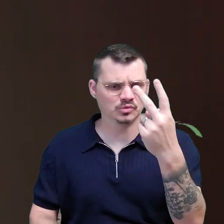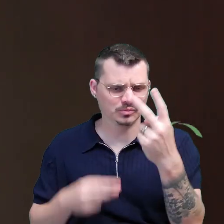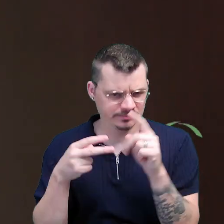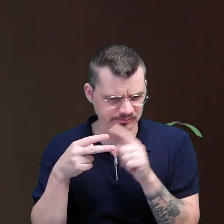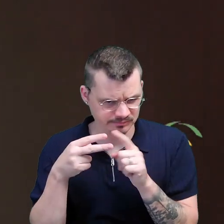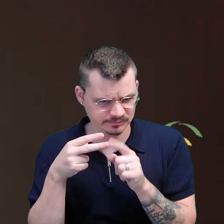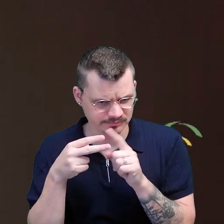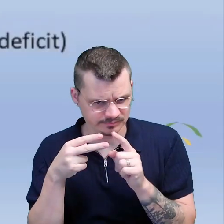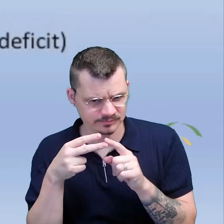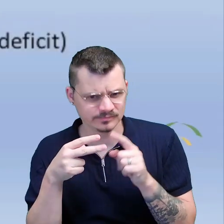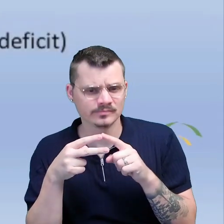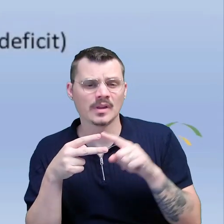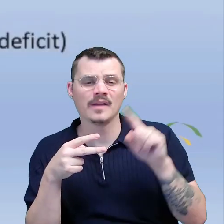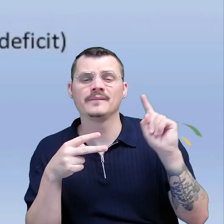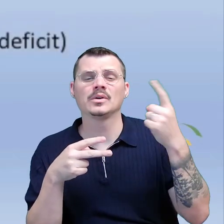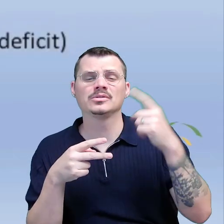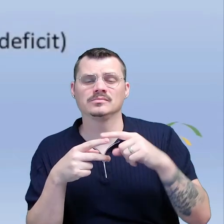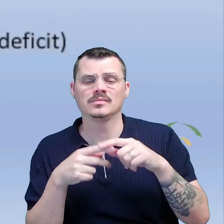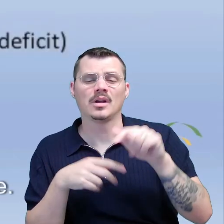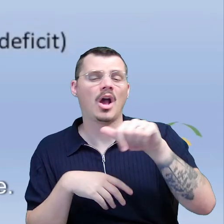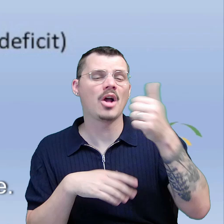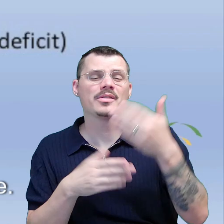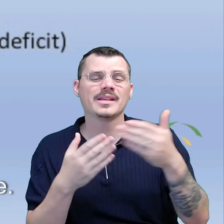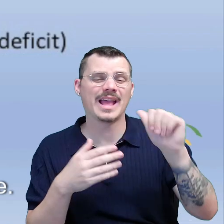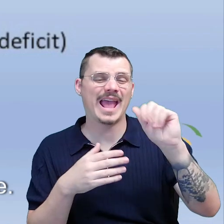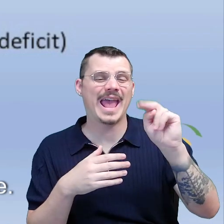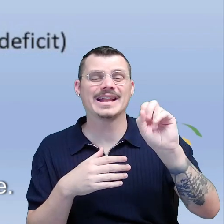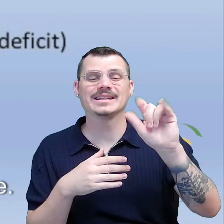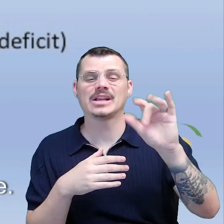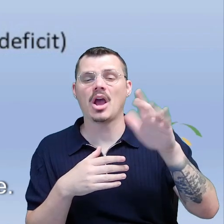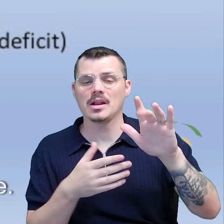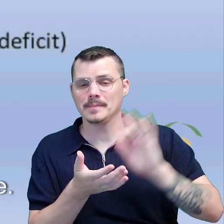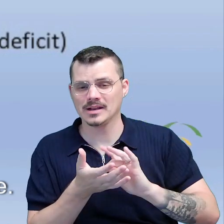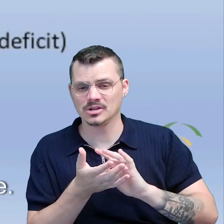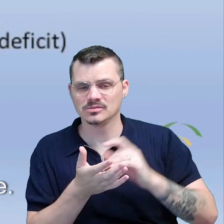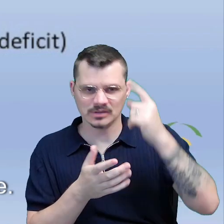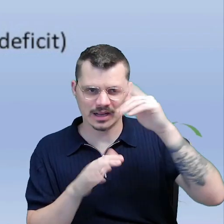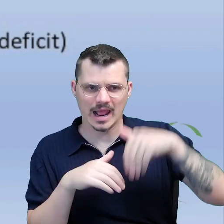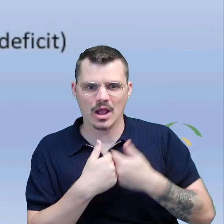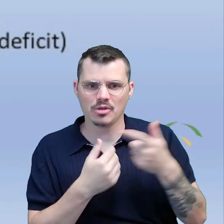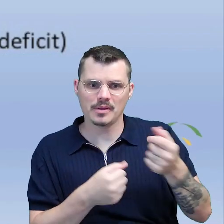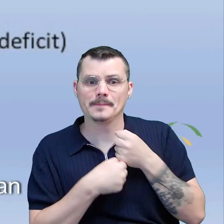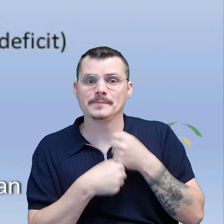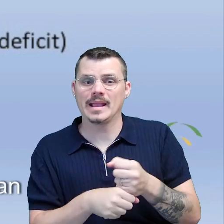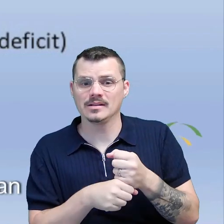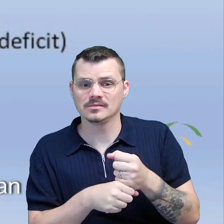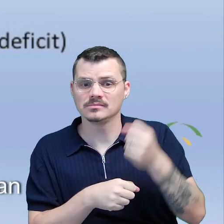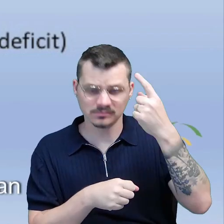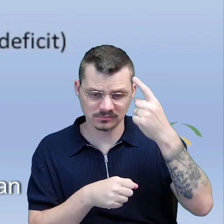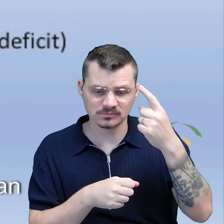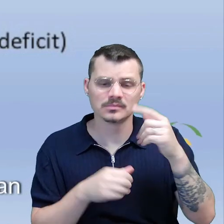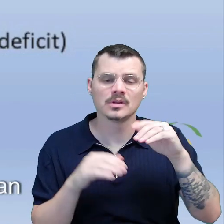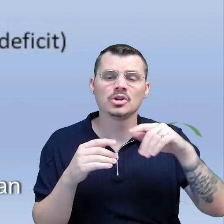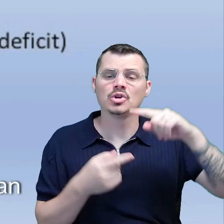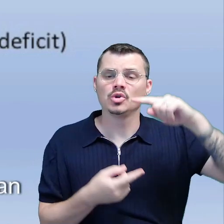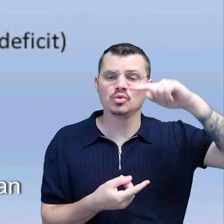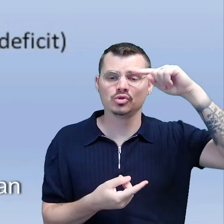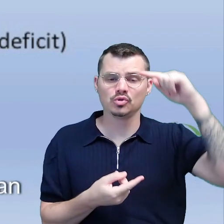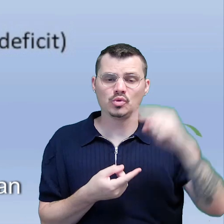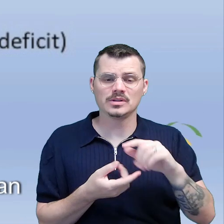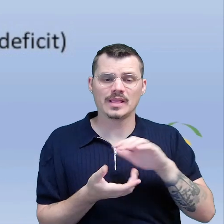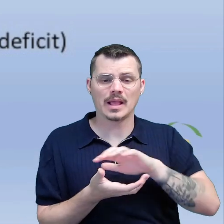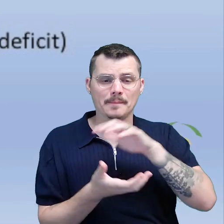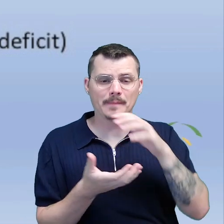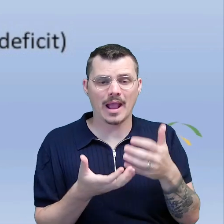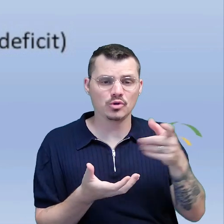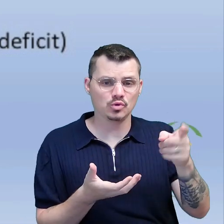First, the other thing that antipsychotic medications do, this is how they're made, in addition to reducing the amount